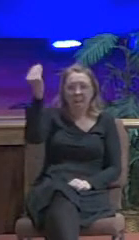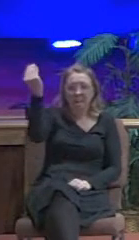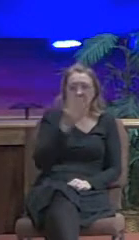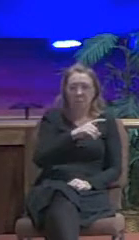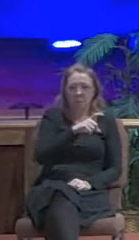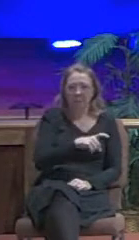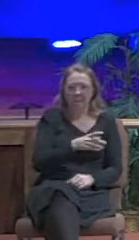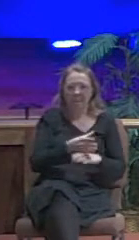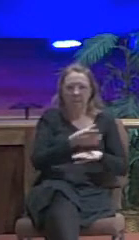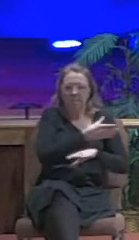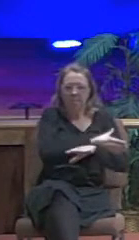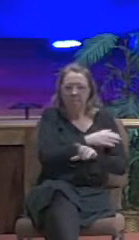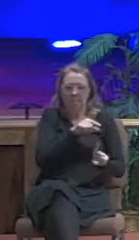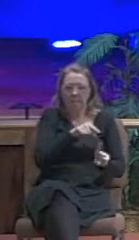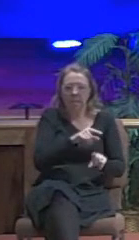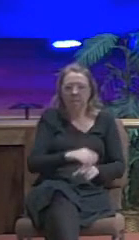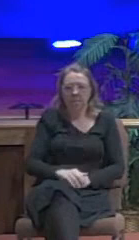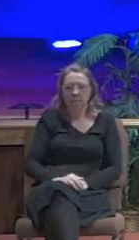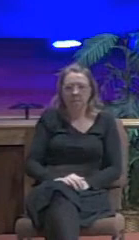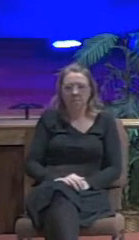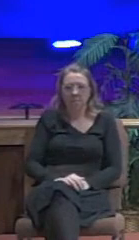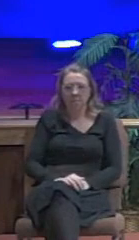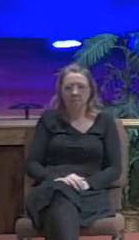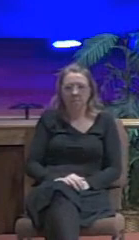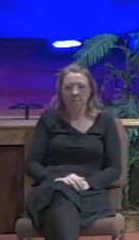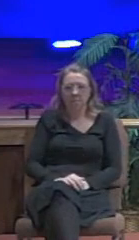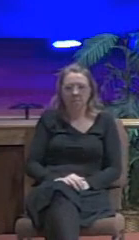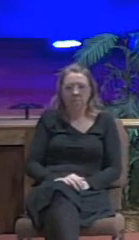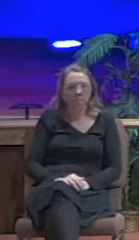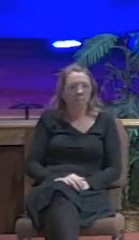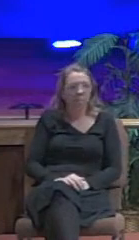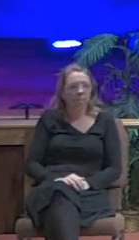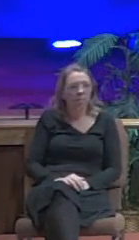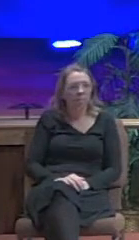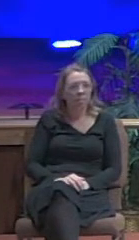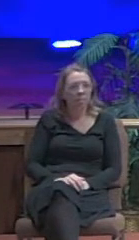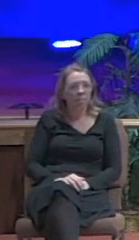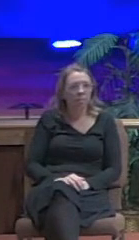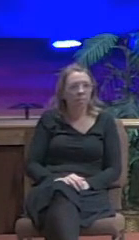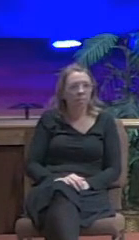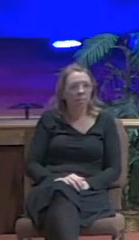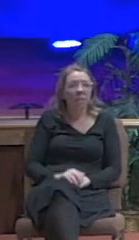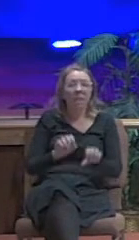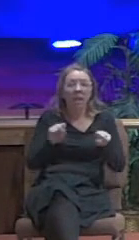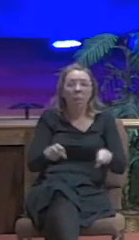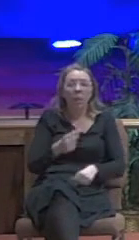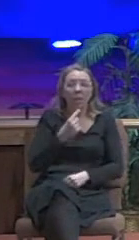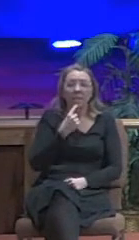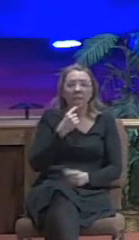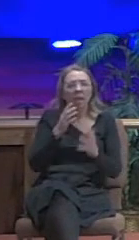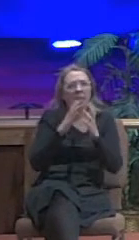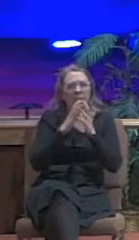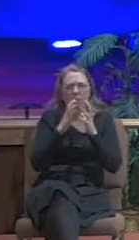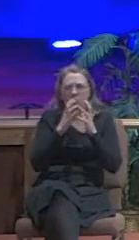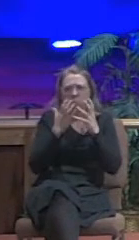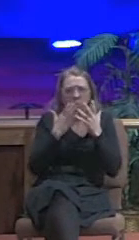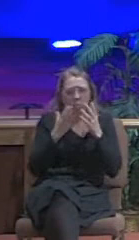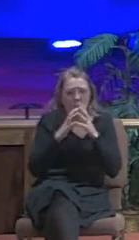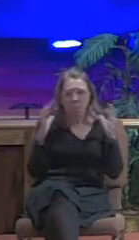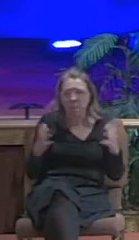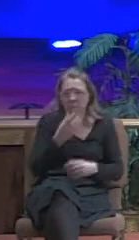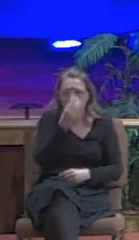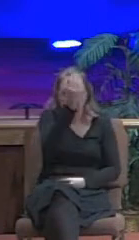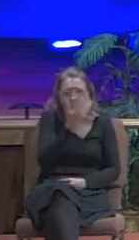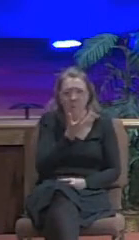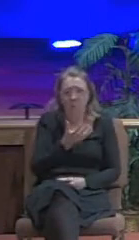And there's some that say, thank you for bringing that to my attention. Great, I'm really struggling. Can you pray with me that I can overcome this? And there's others that just say, I don't